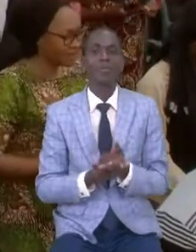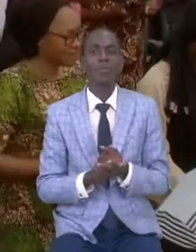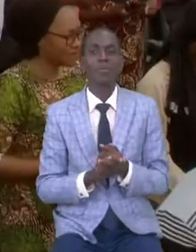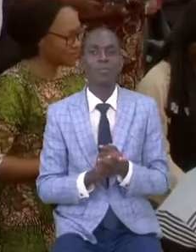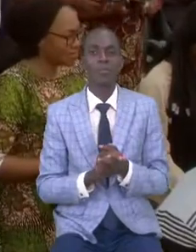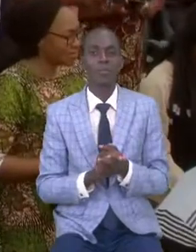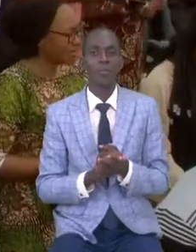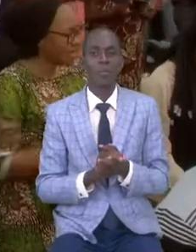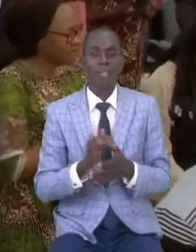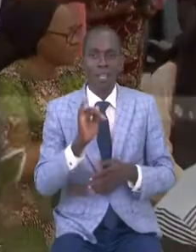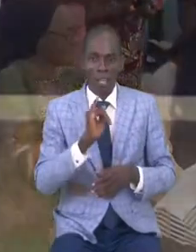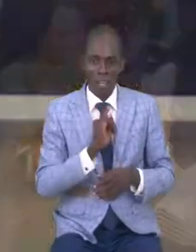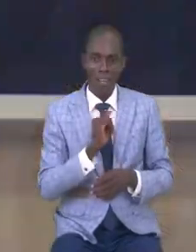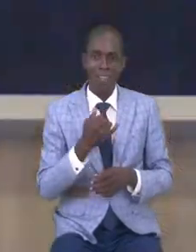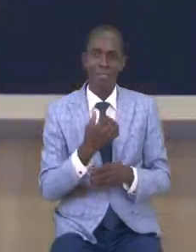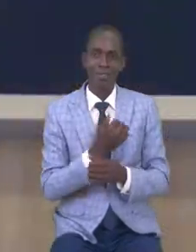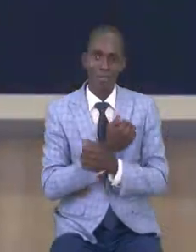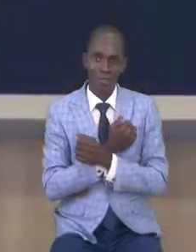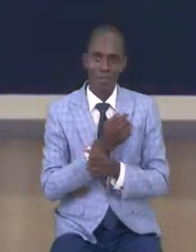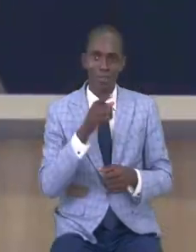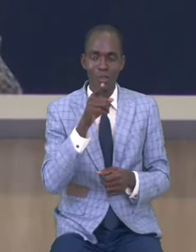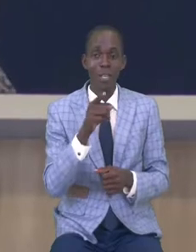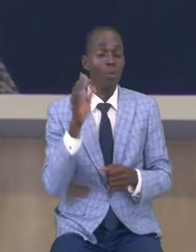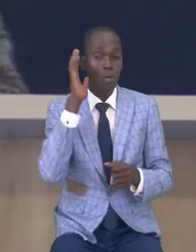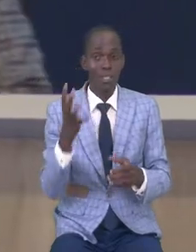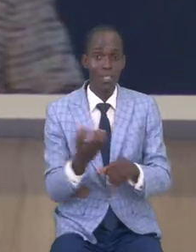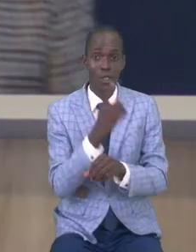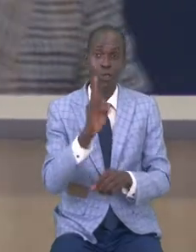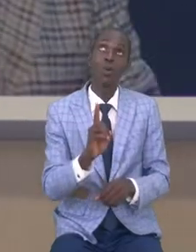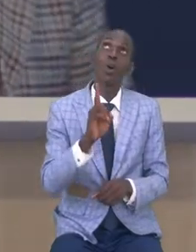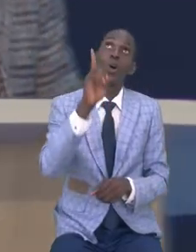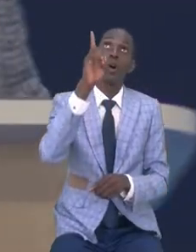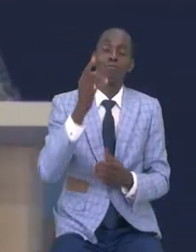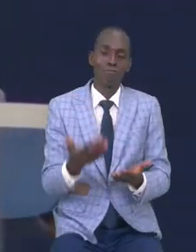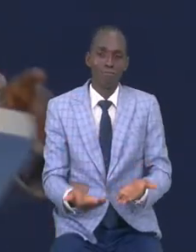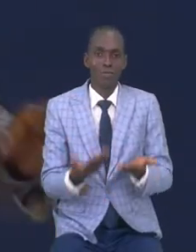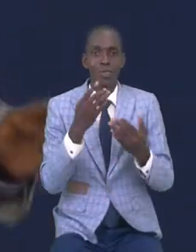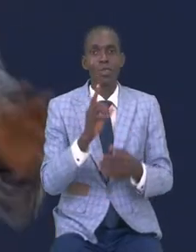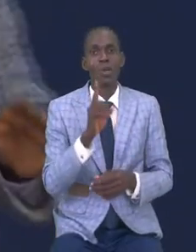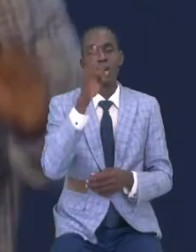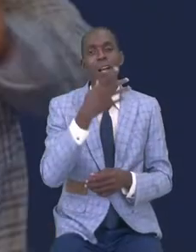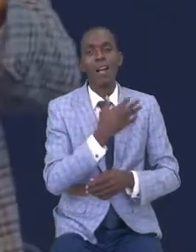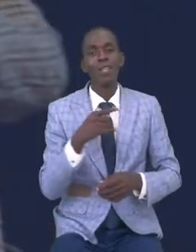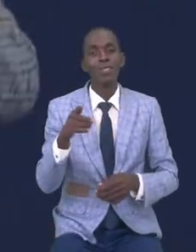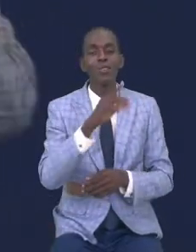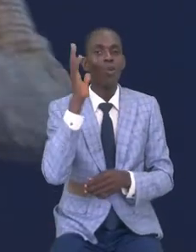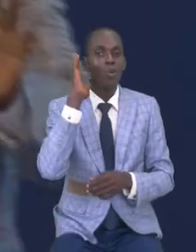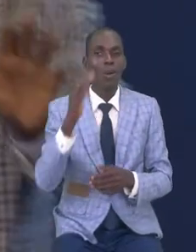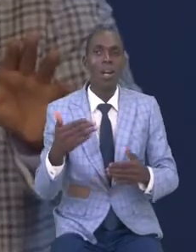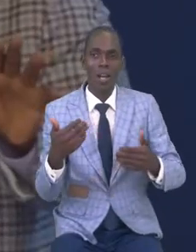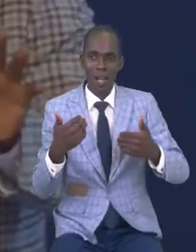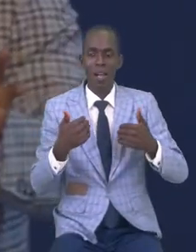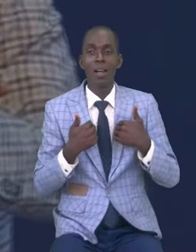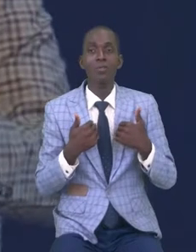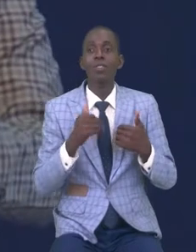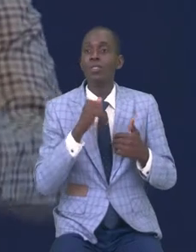highlight you, lift you up, and you will have, you already have